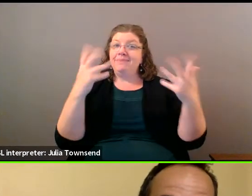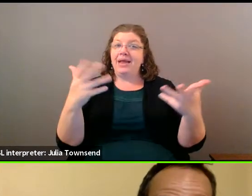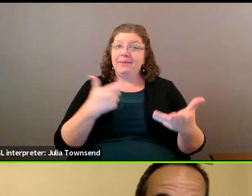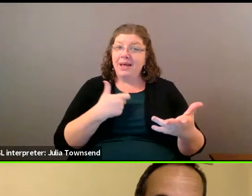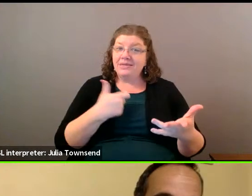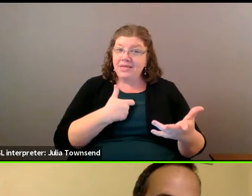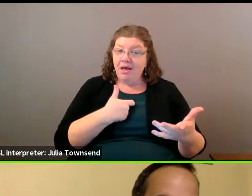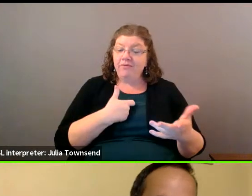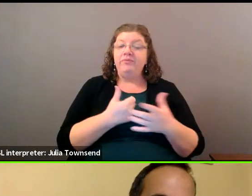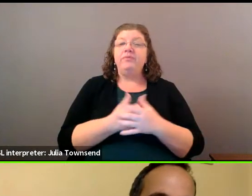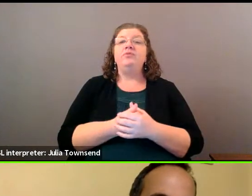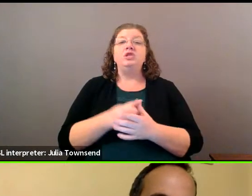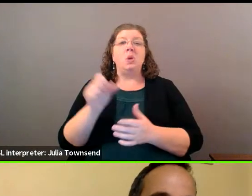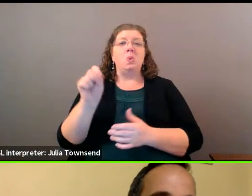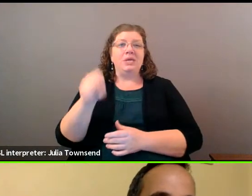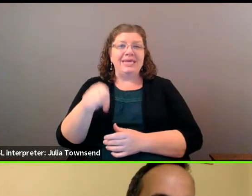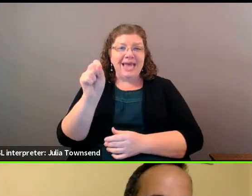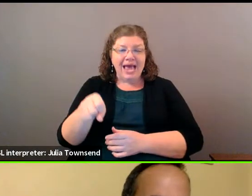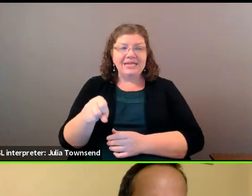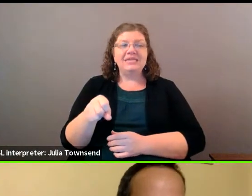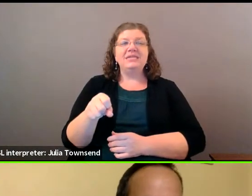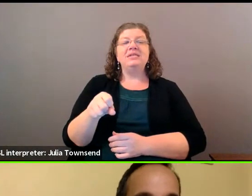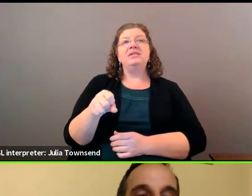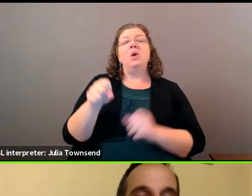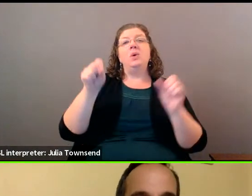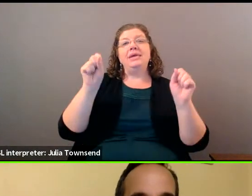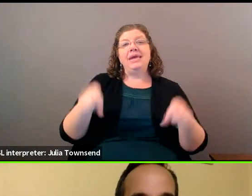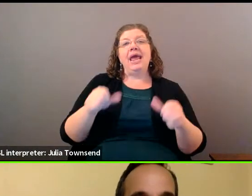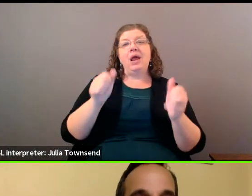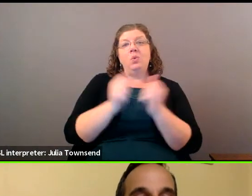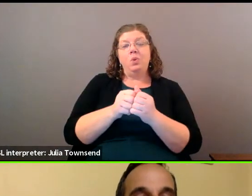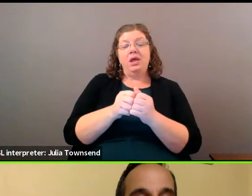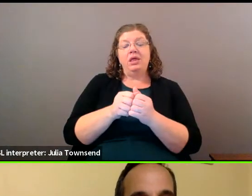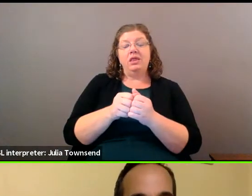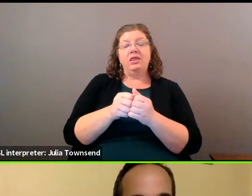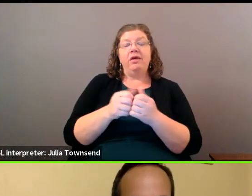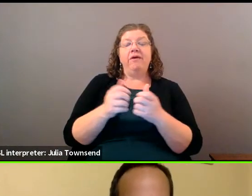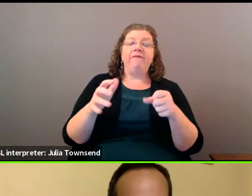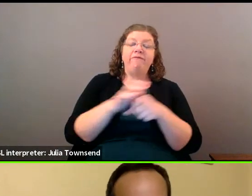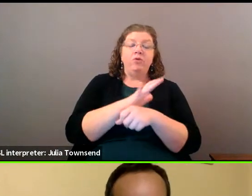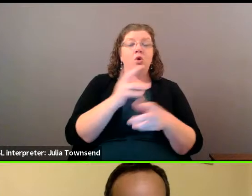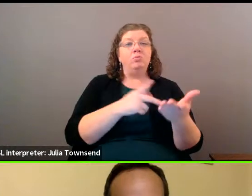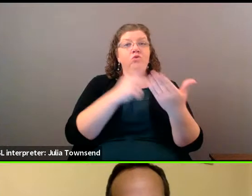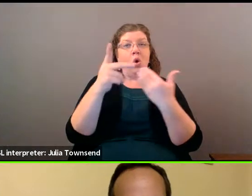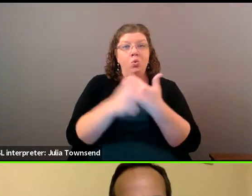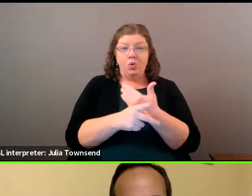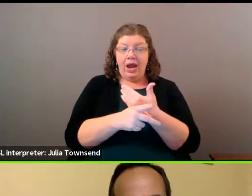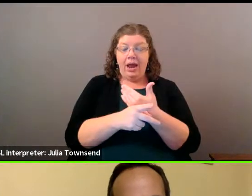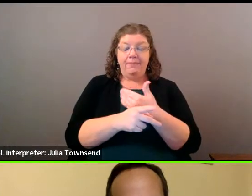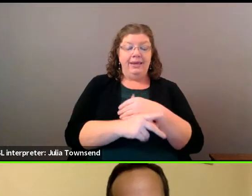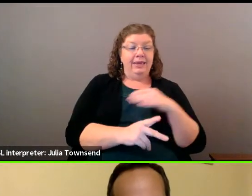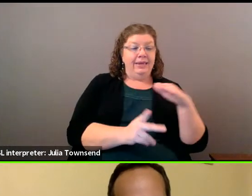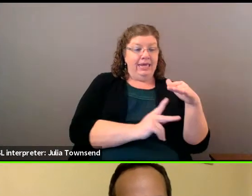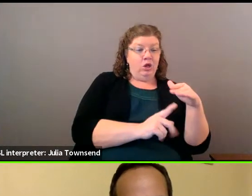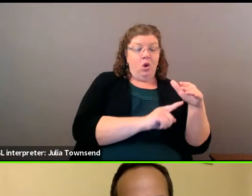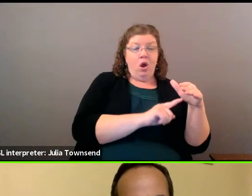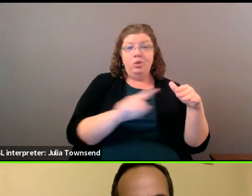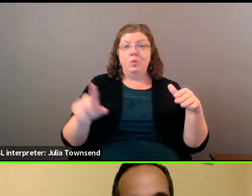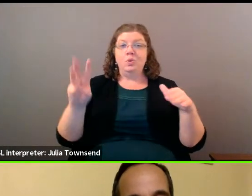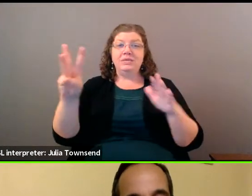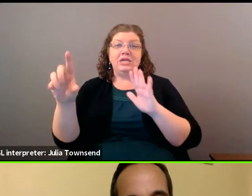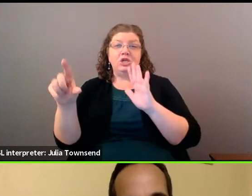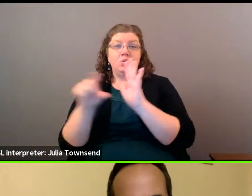And so, yes, we can, with a coherent program that is kindergarten through 6th